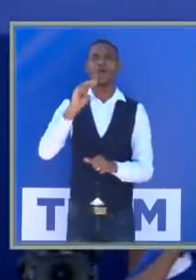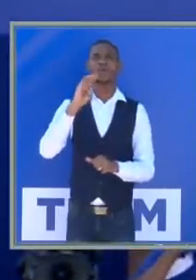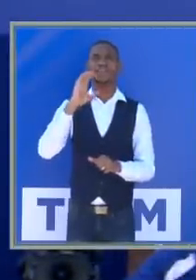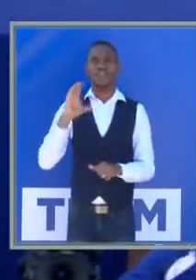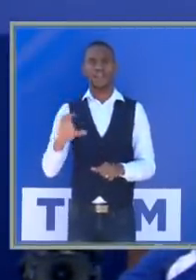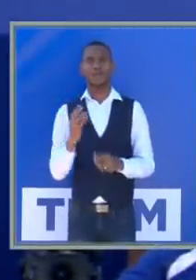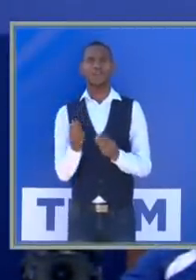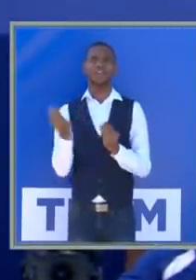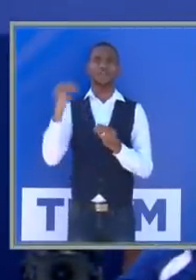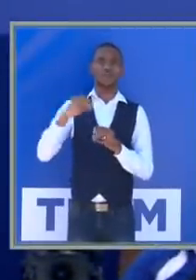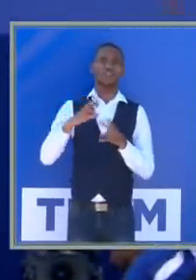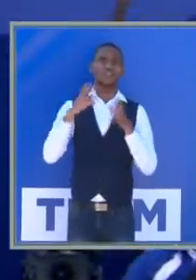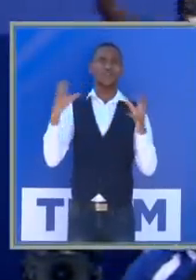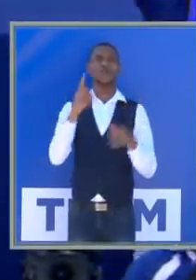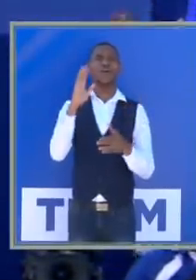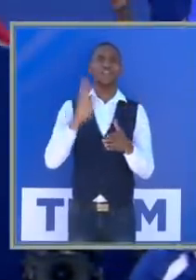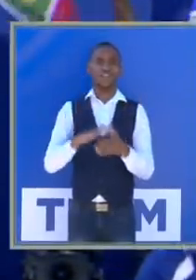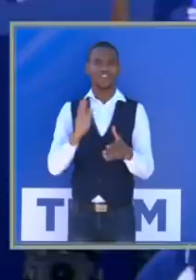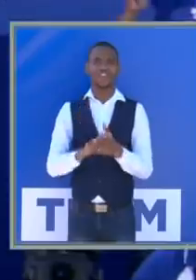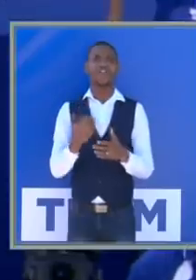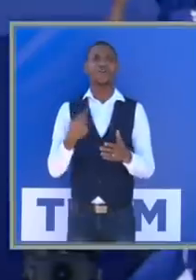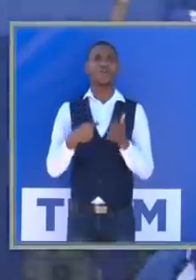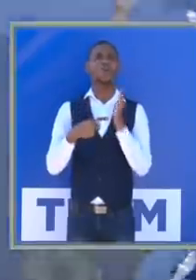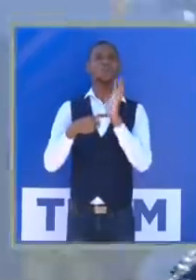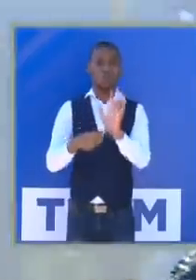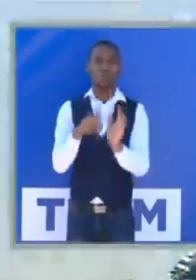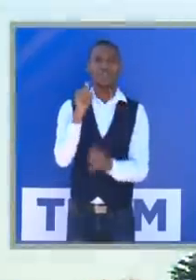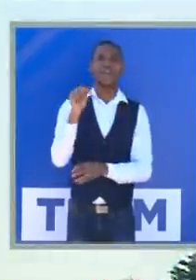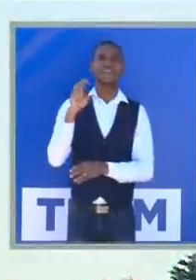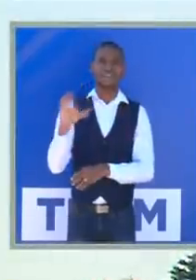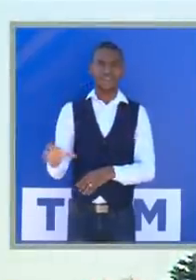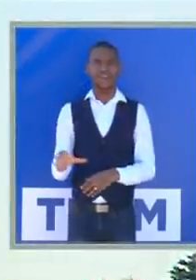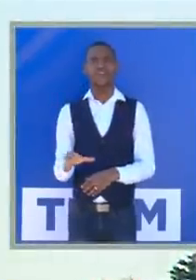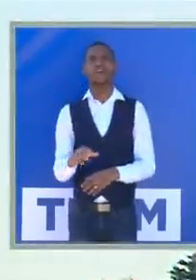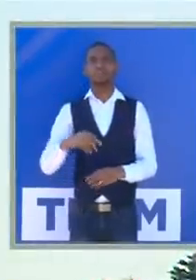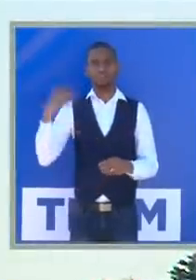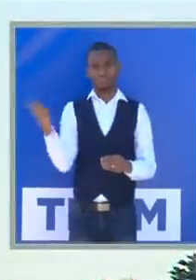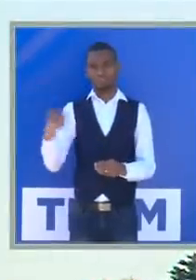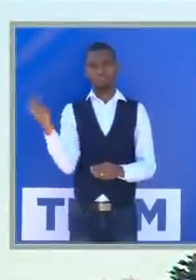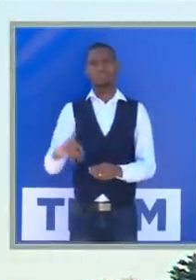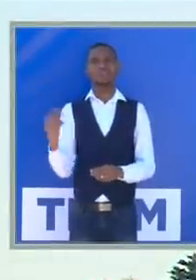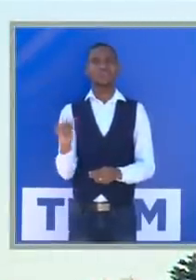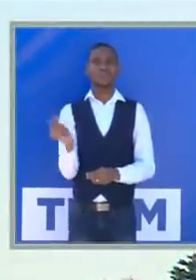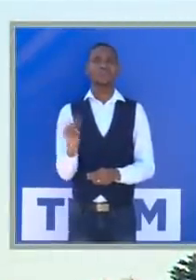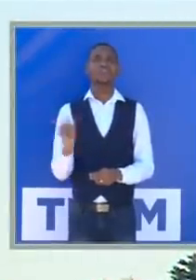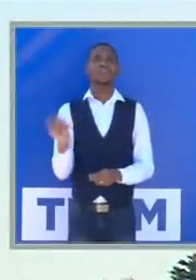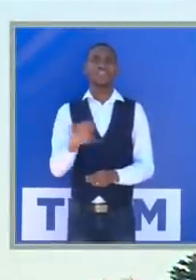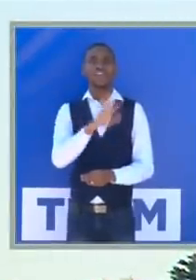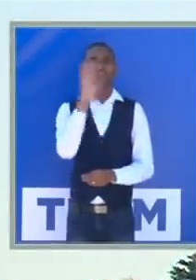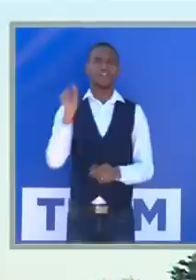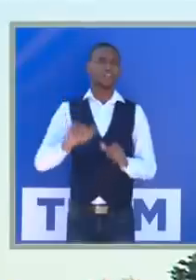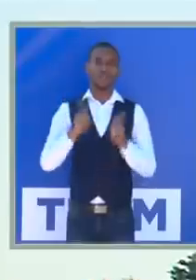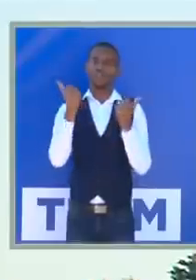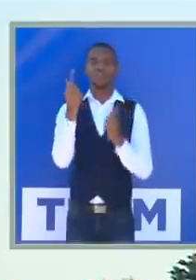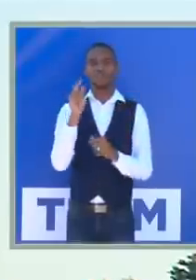majority. You are the reason we're going to show the ANC for a 2.8. South Africa is ready for